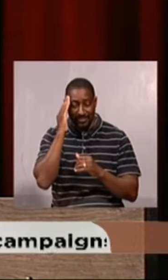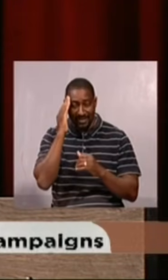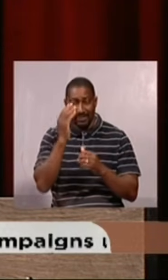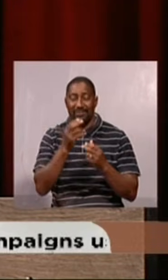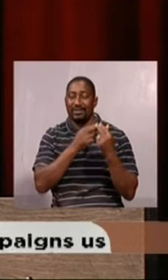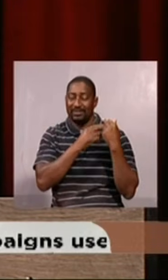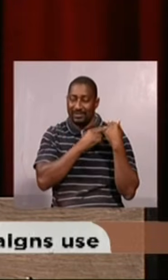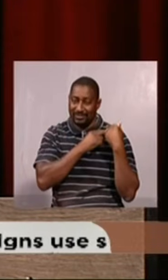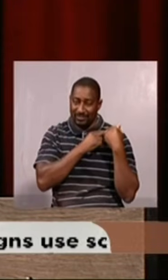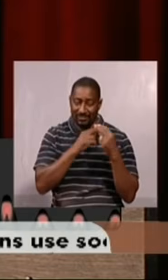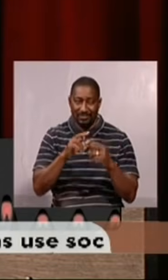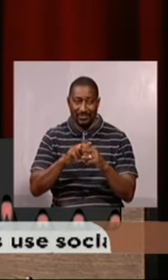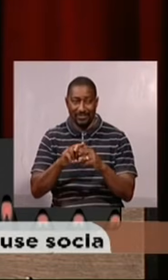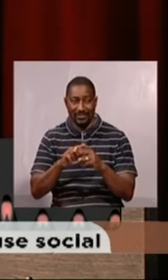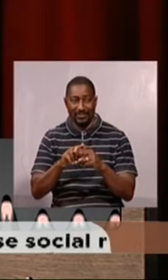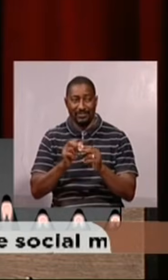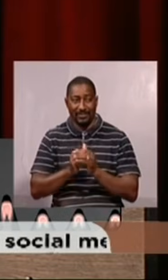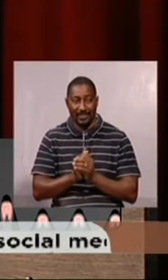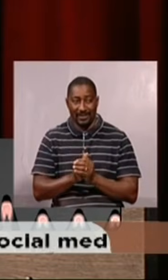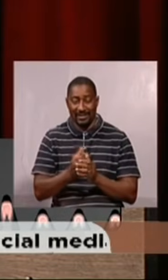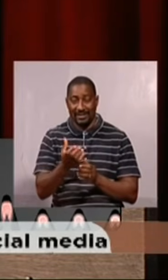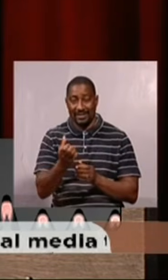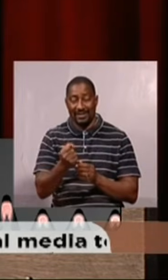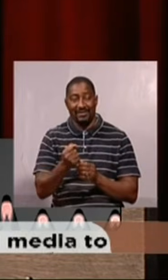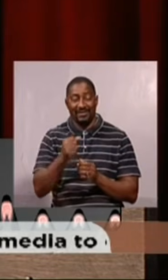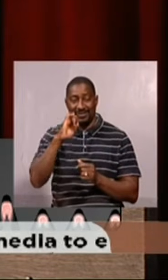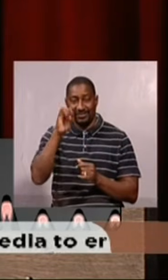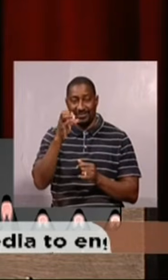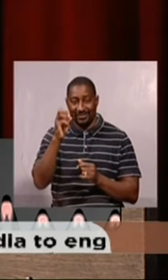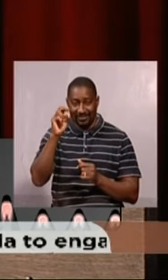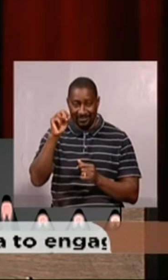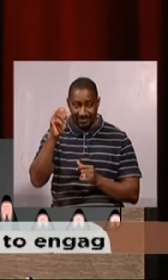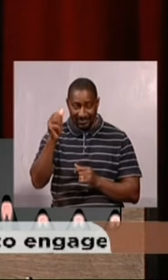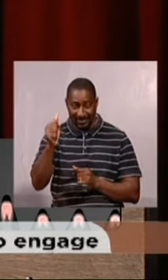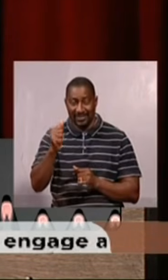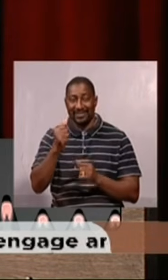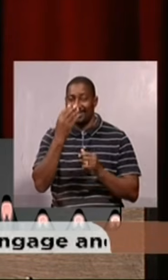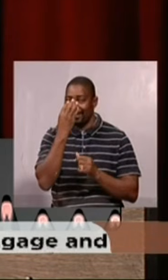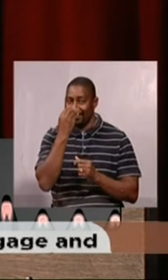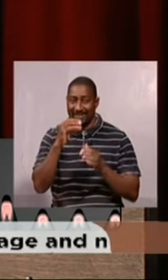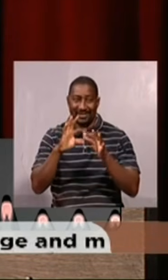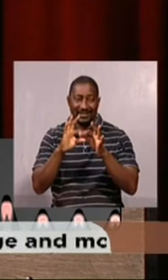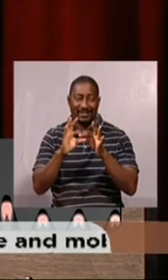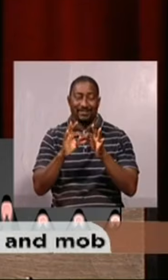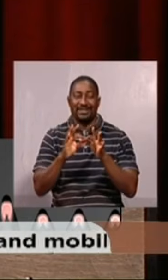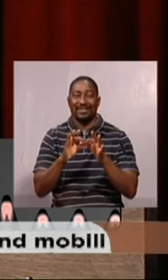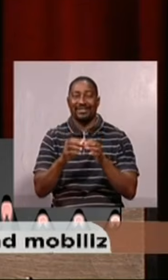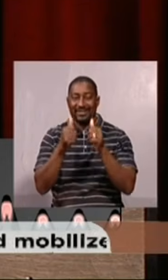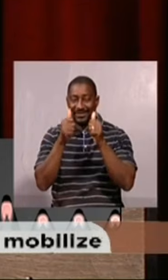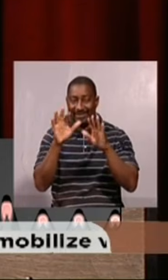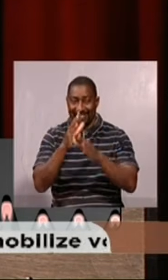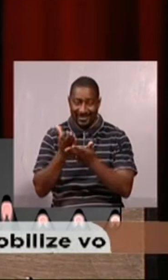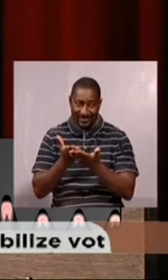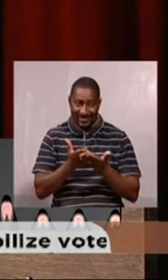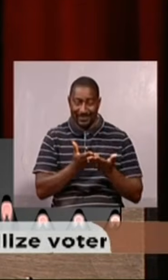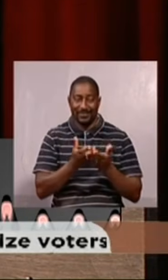use in the electoral context. Jonas Mbambo, joined by Peter Mbwale, the sign language interpreter for this evening. Welcome to Situation